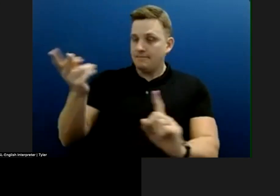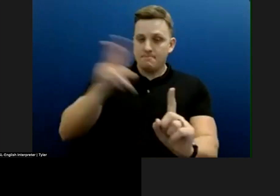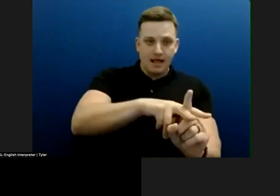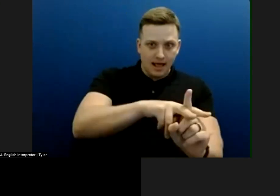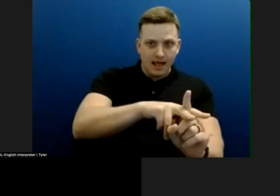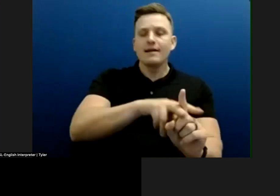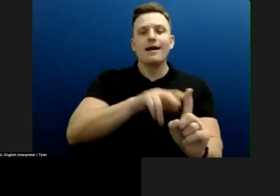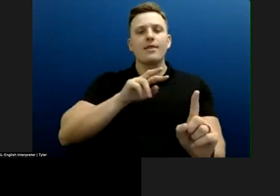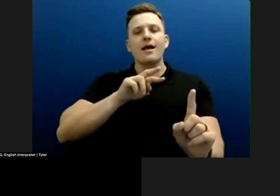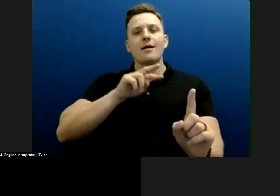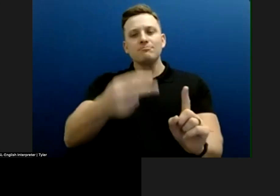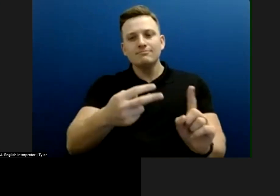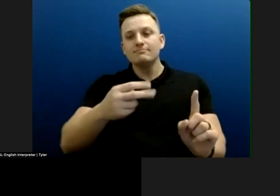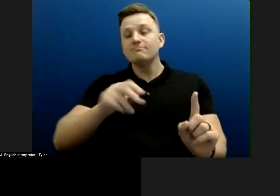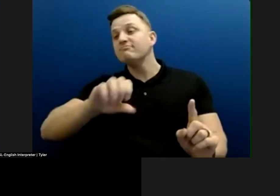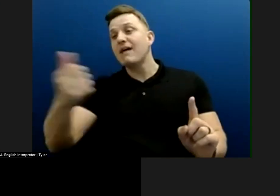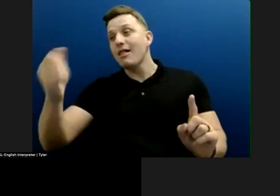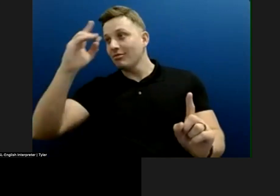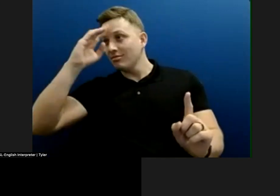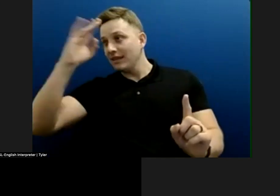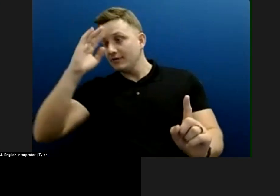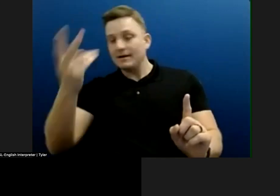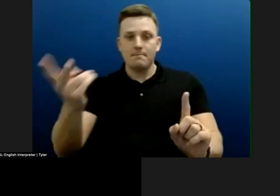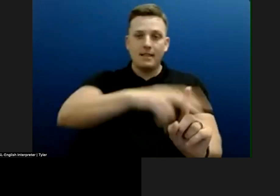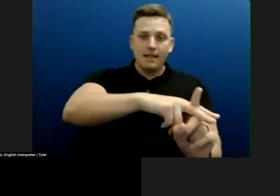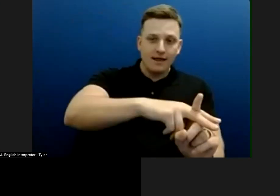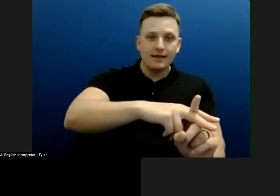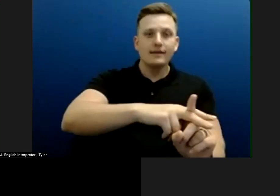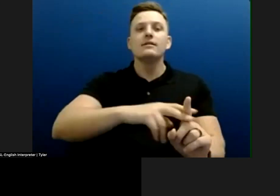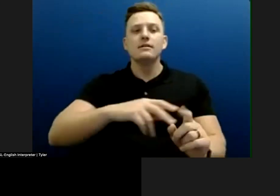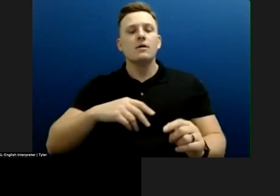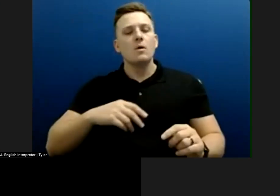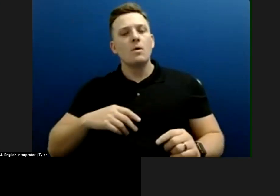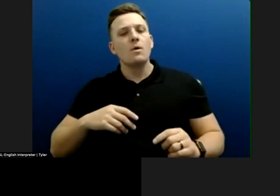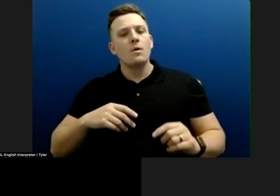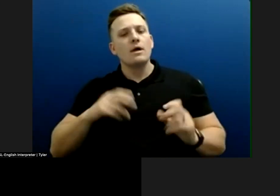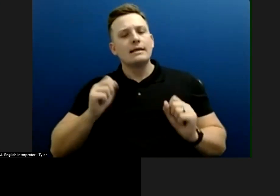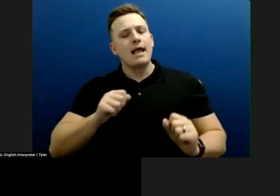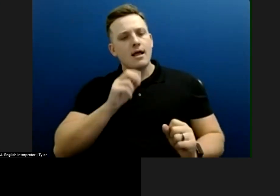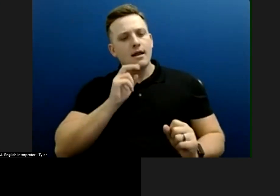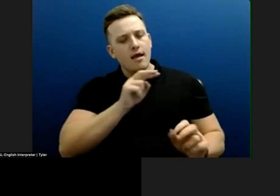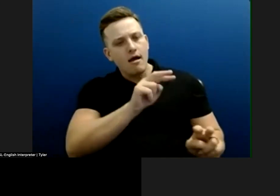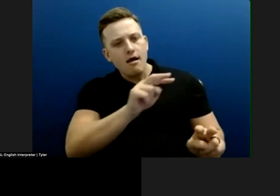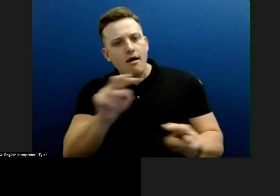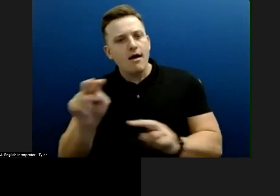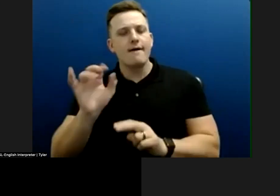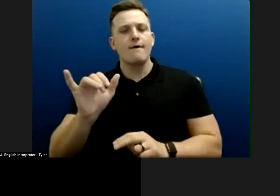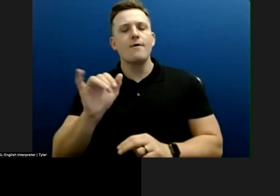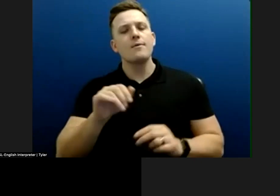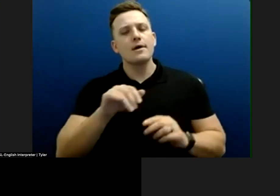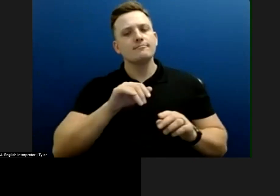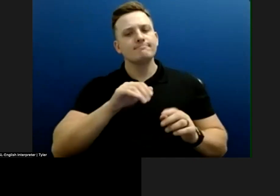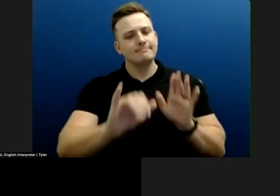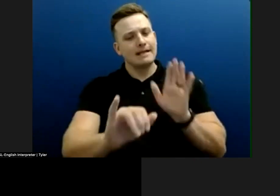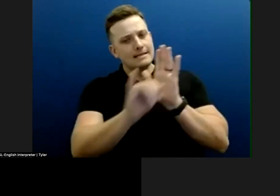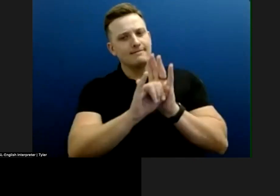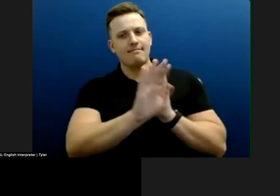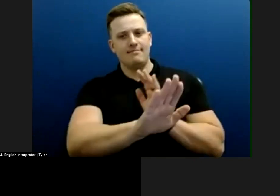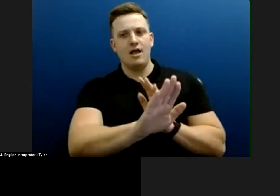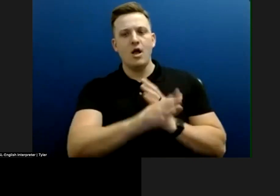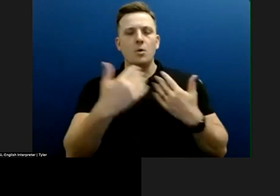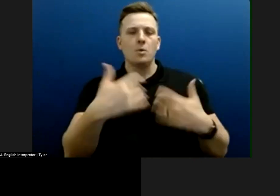find the things that a person is incredibly good at, and we can find